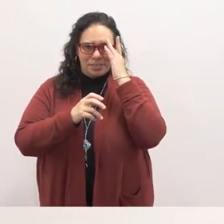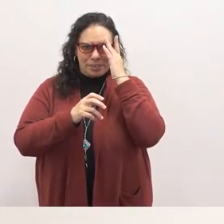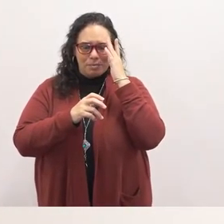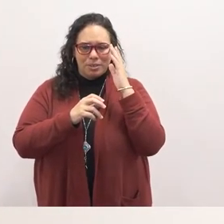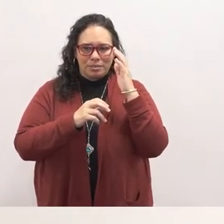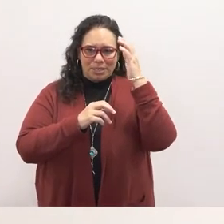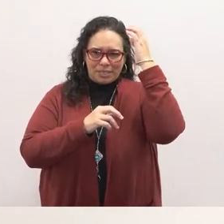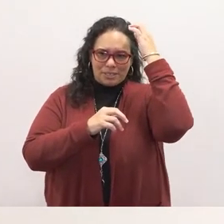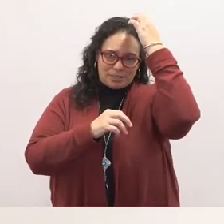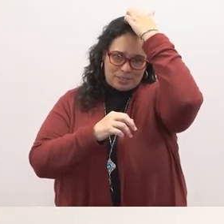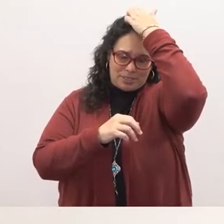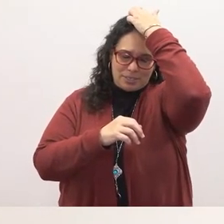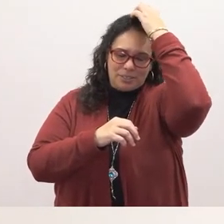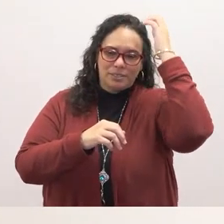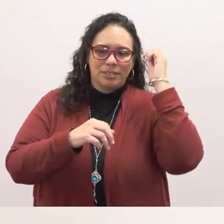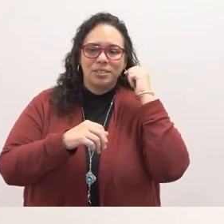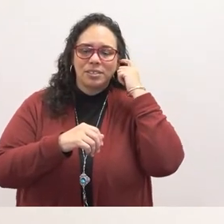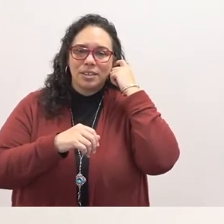And Frania.